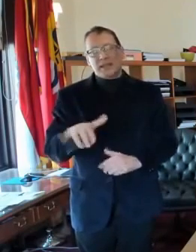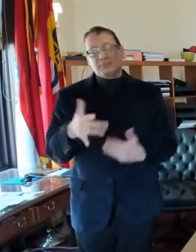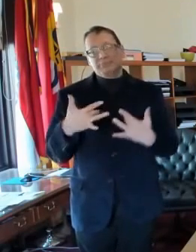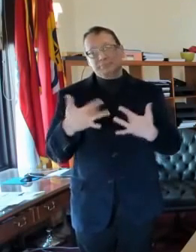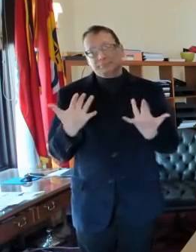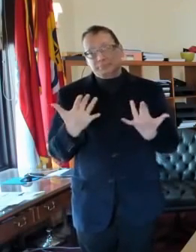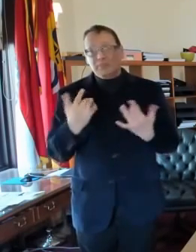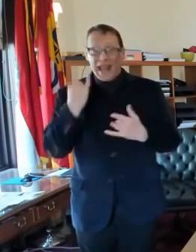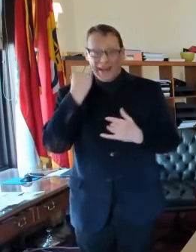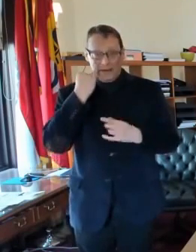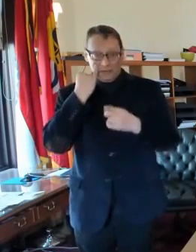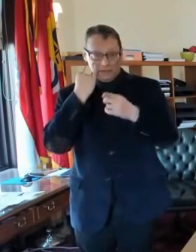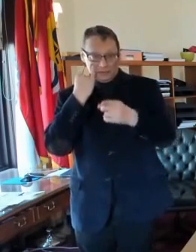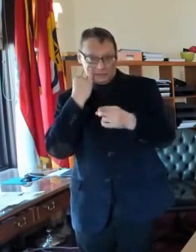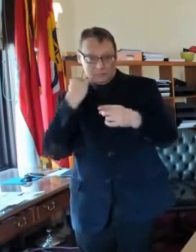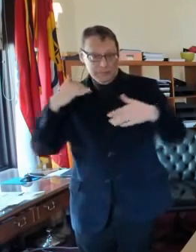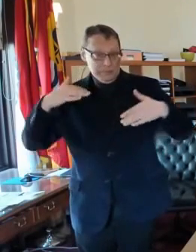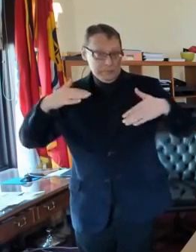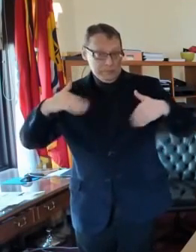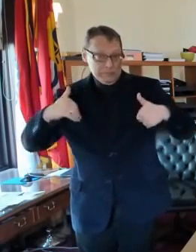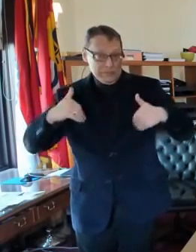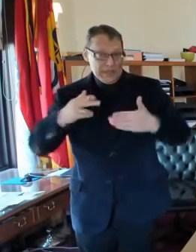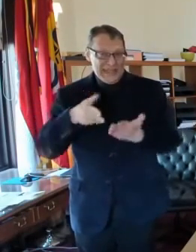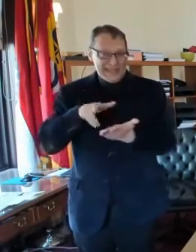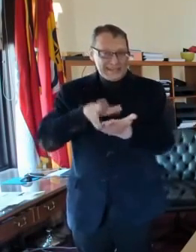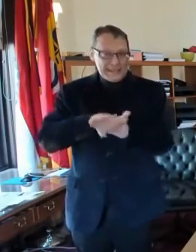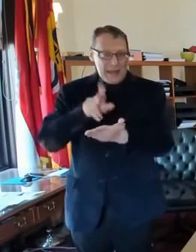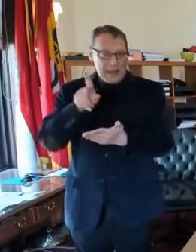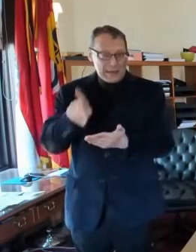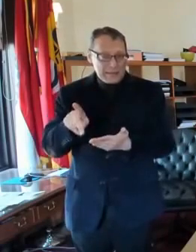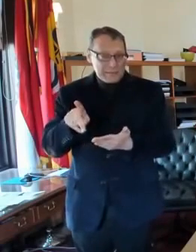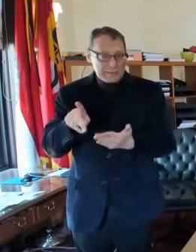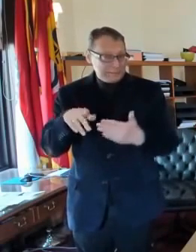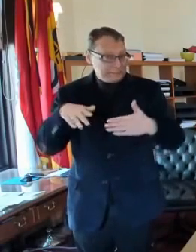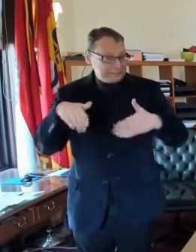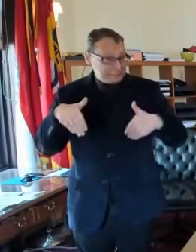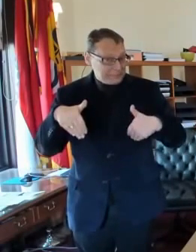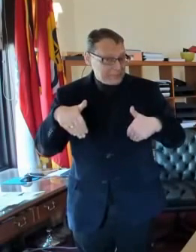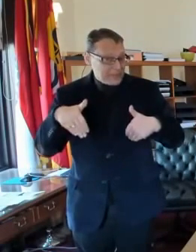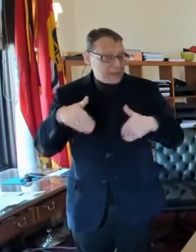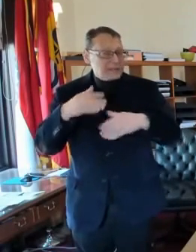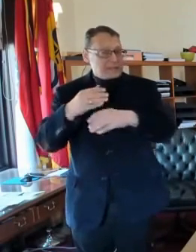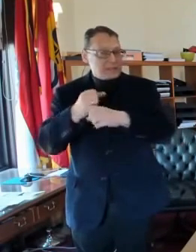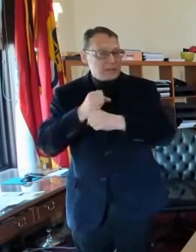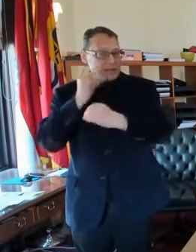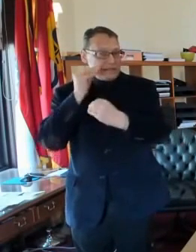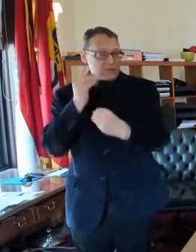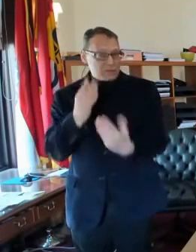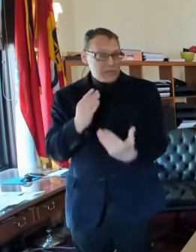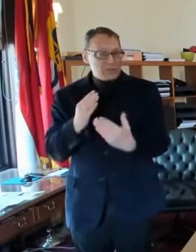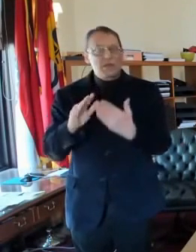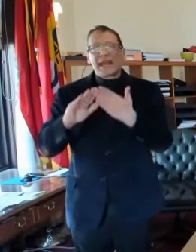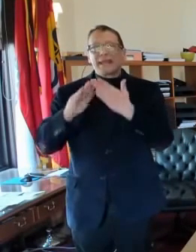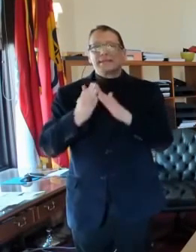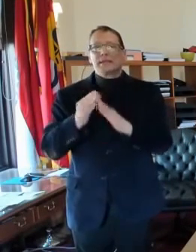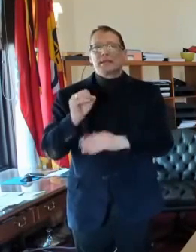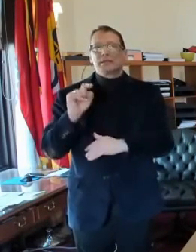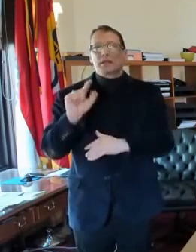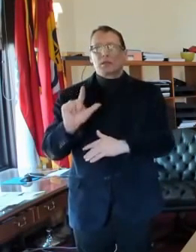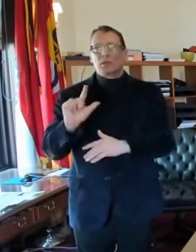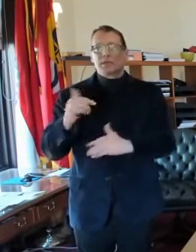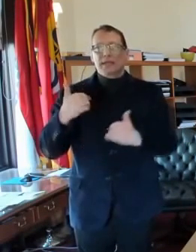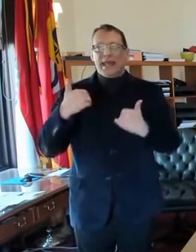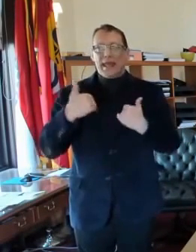vaccines. If you have not already signed up to get information, the City of St. Louis has